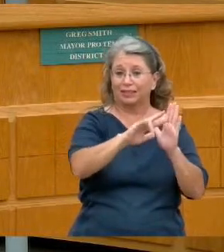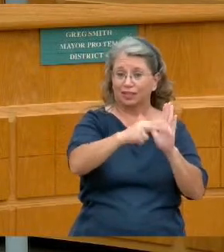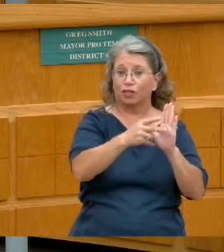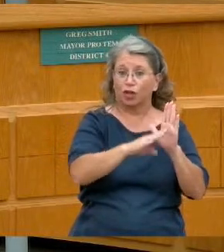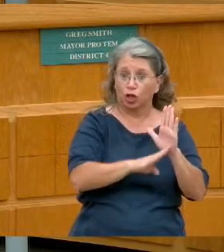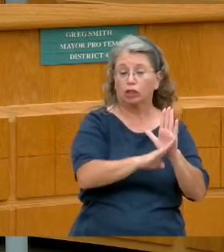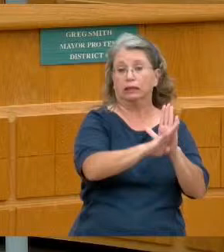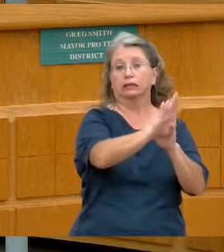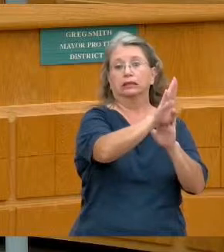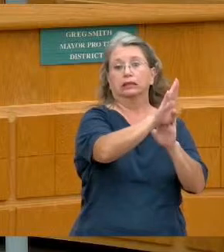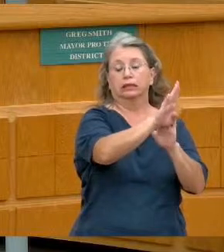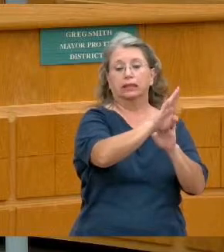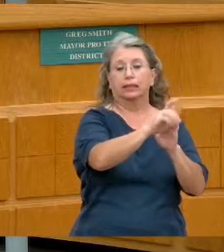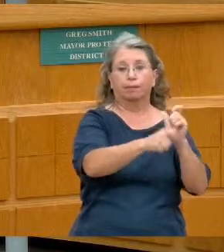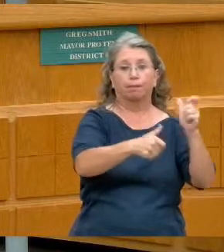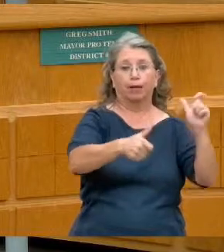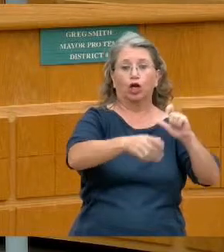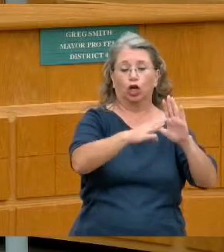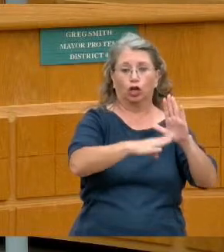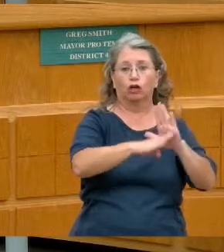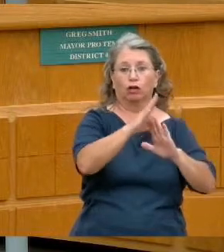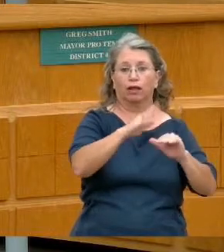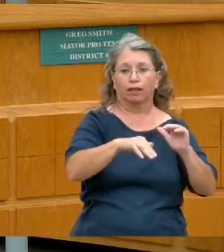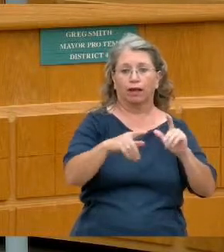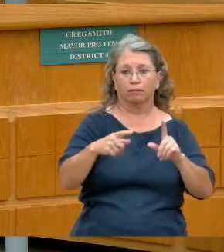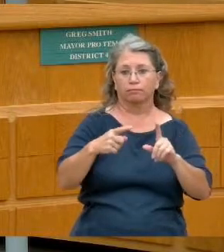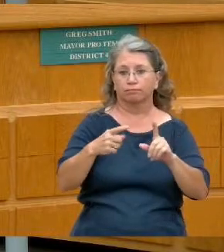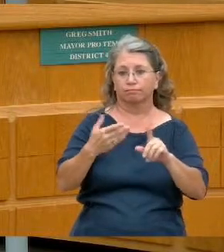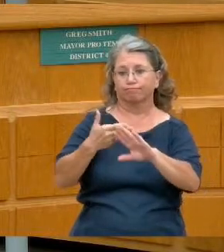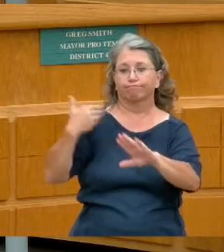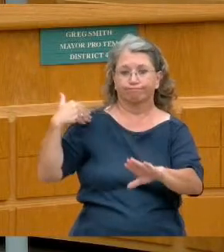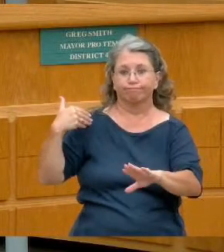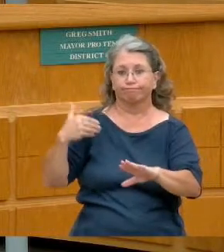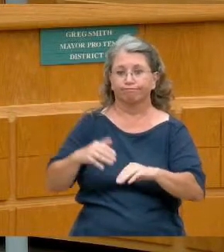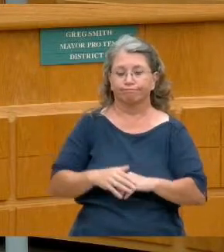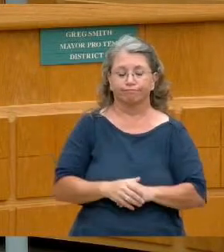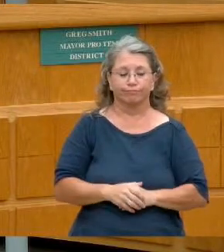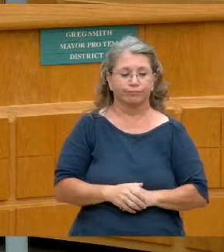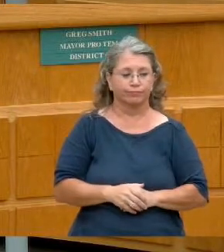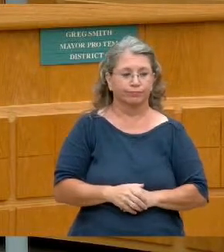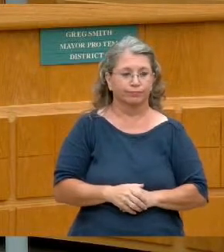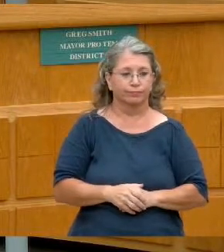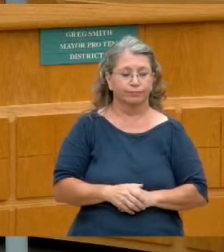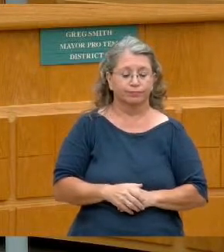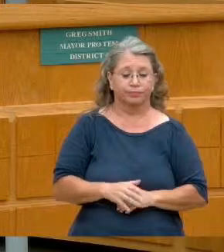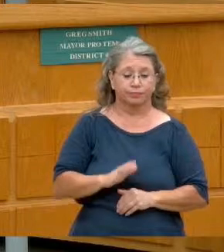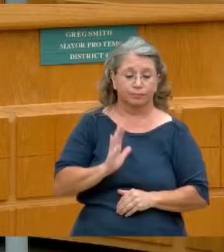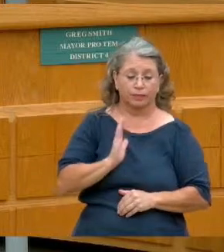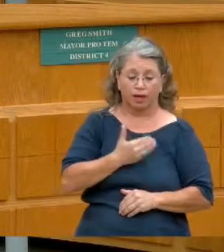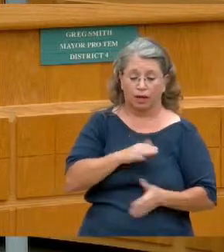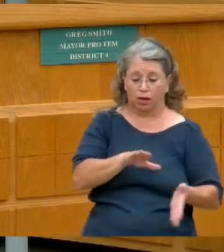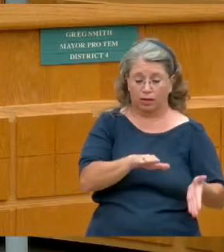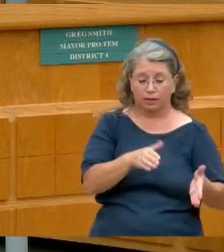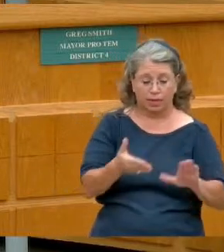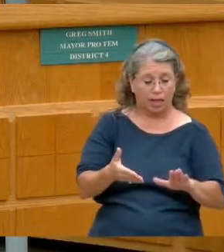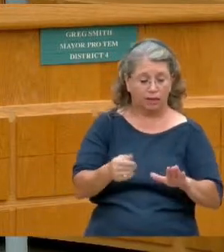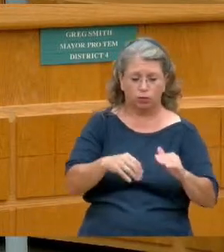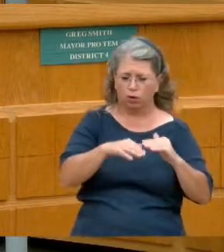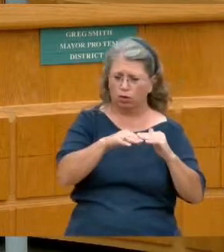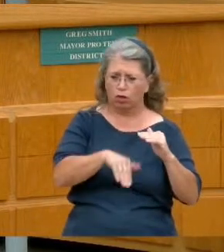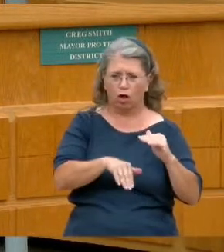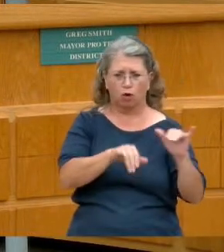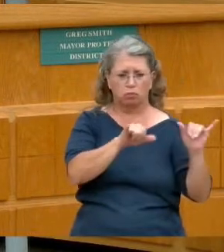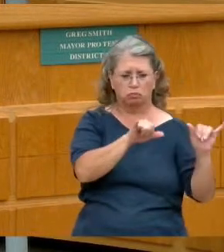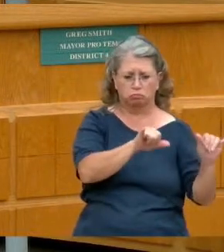other waves that we've encountered thus far. And again, the fatalities were remaining fairly low,